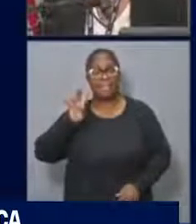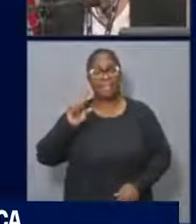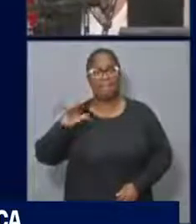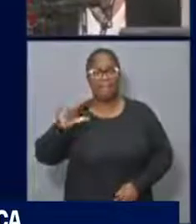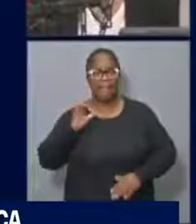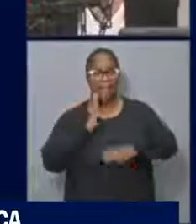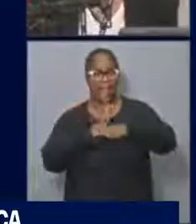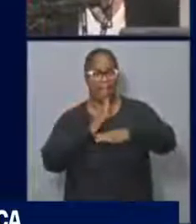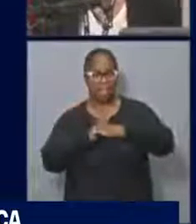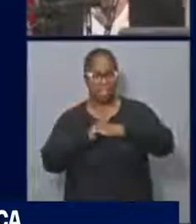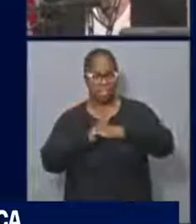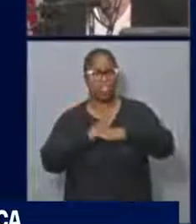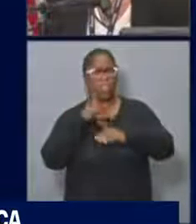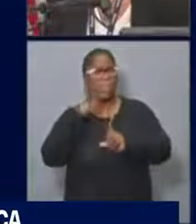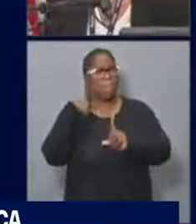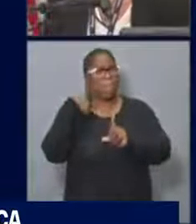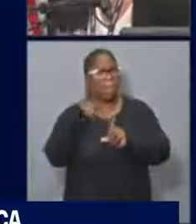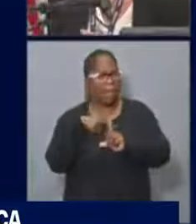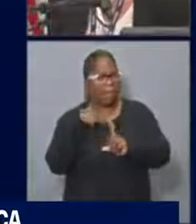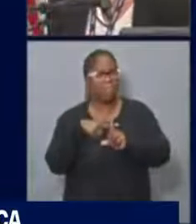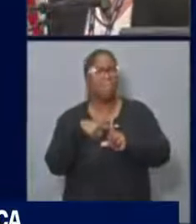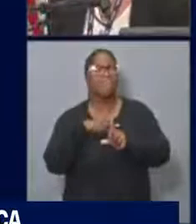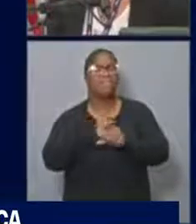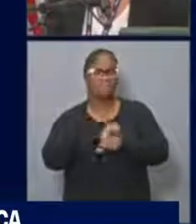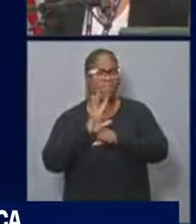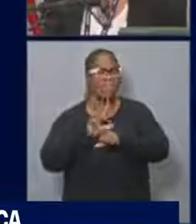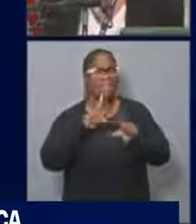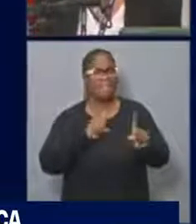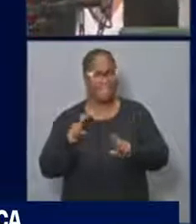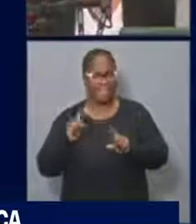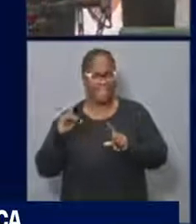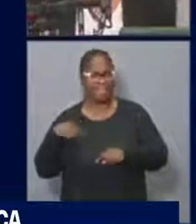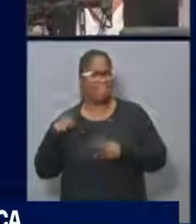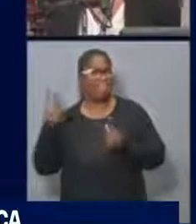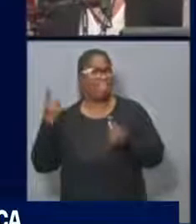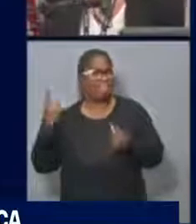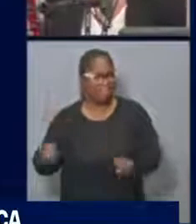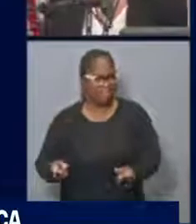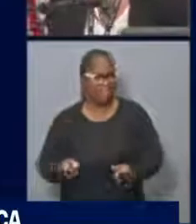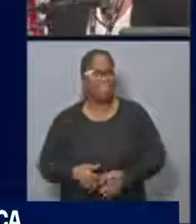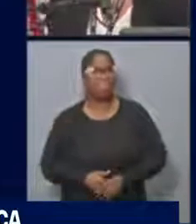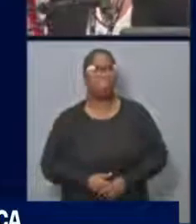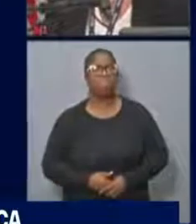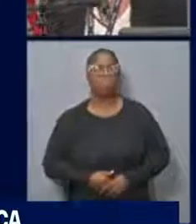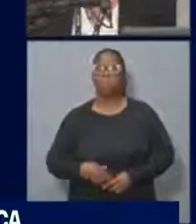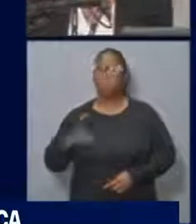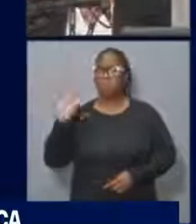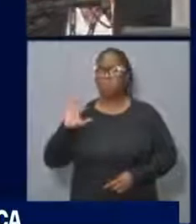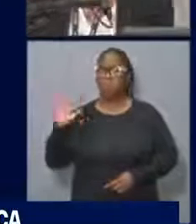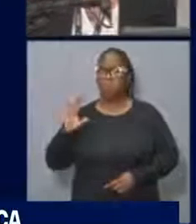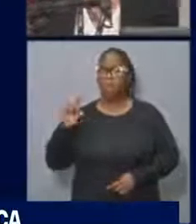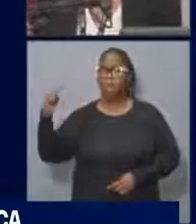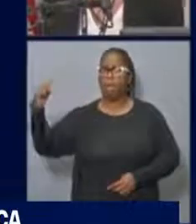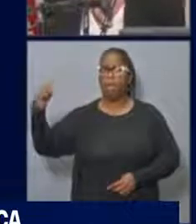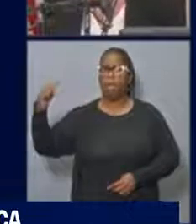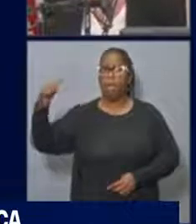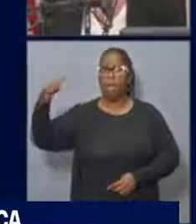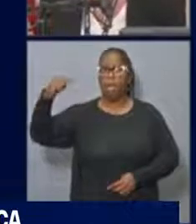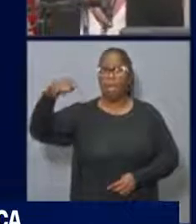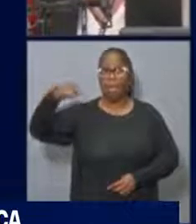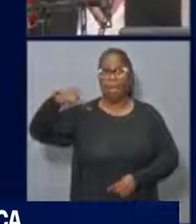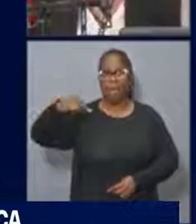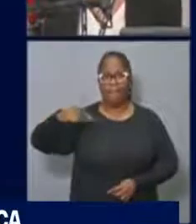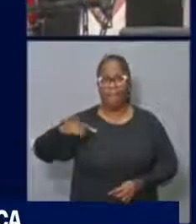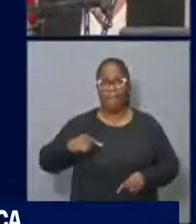the daily percent of positive tests over time, which is also now increasing steadily from a low we had back in